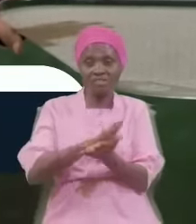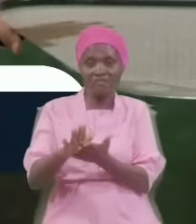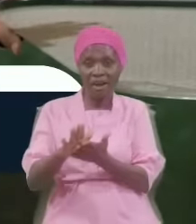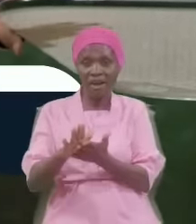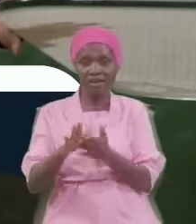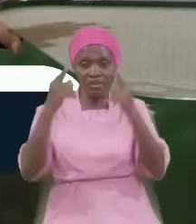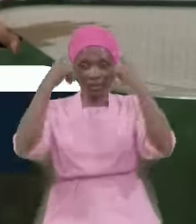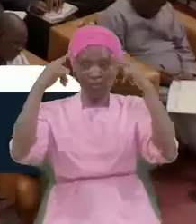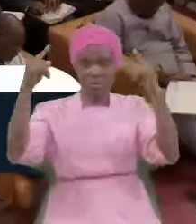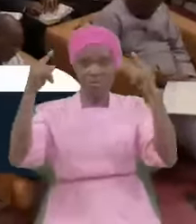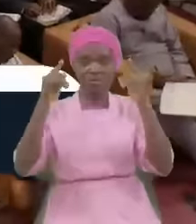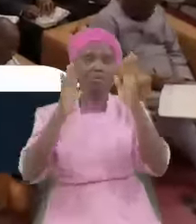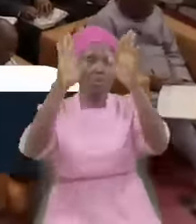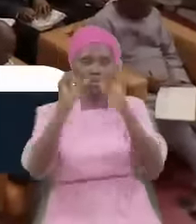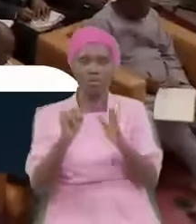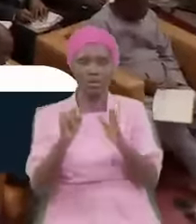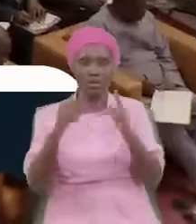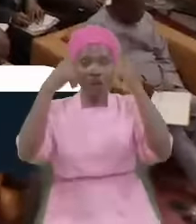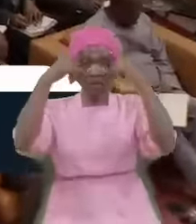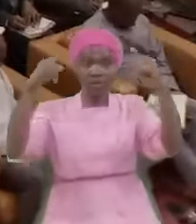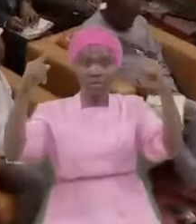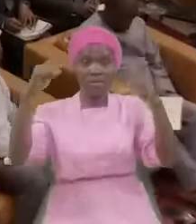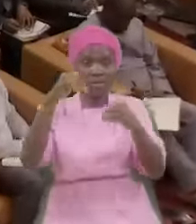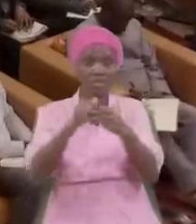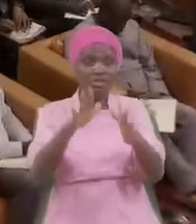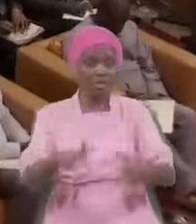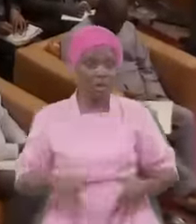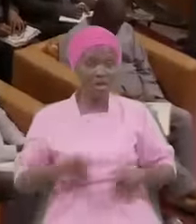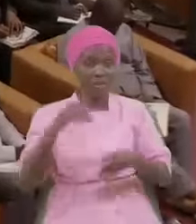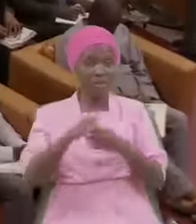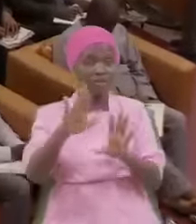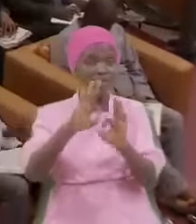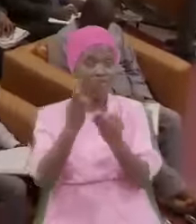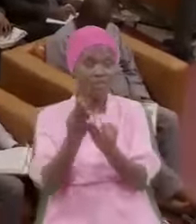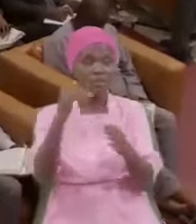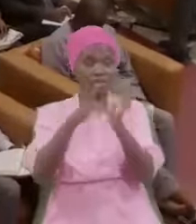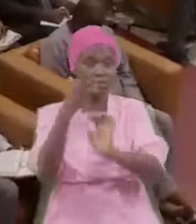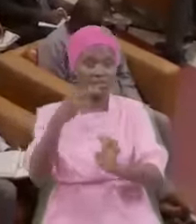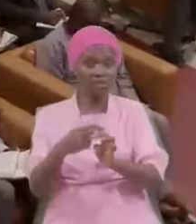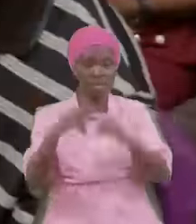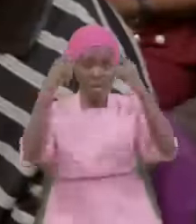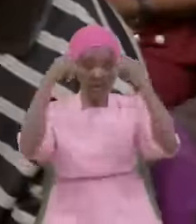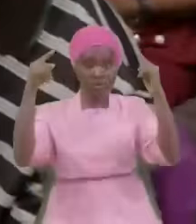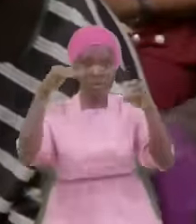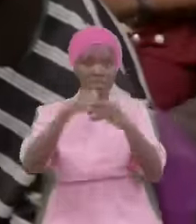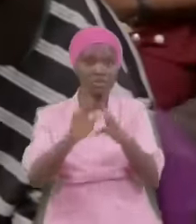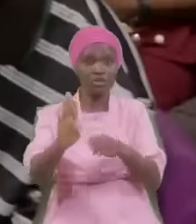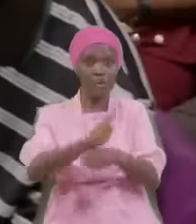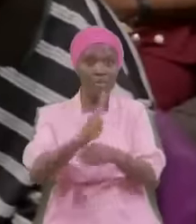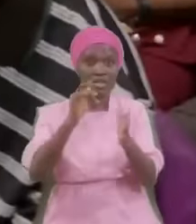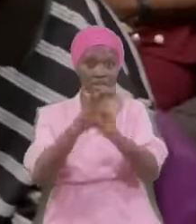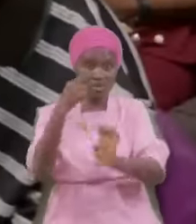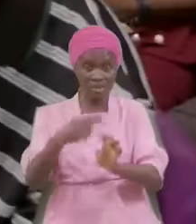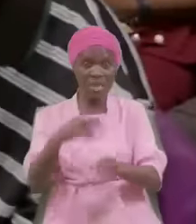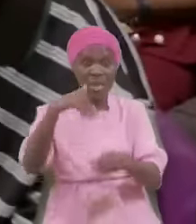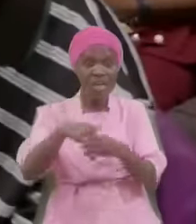life. Breakthrough in your family. Breakthrough in your business. In the work of